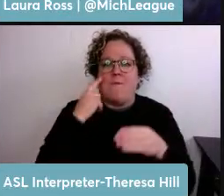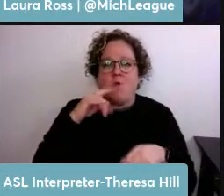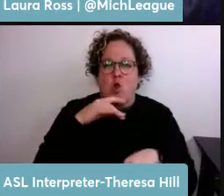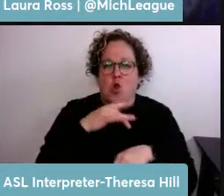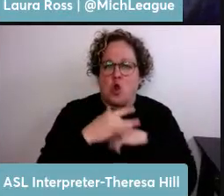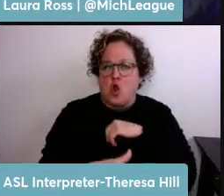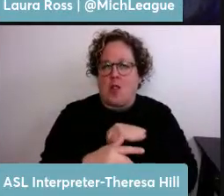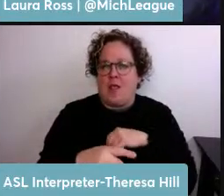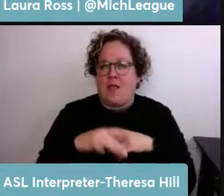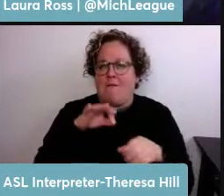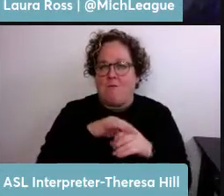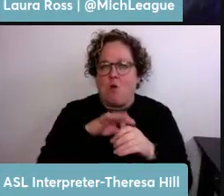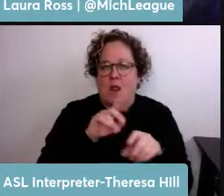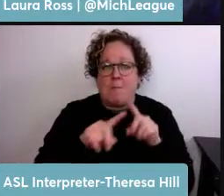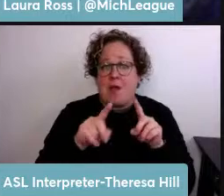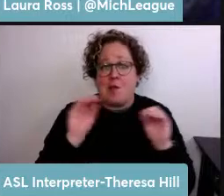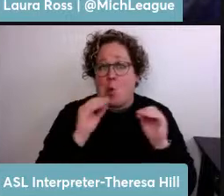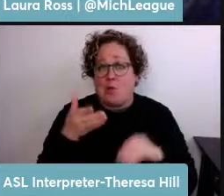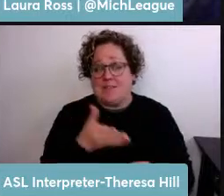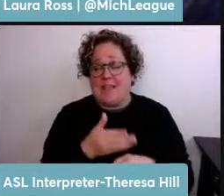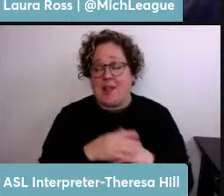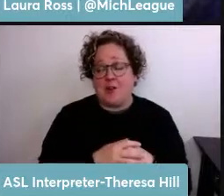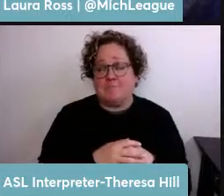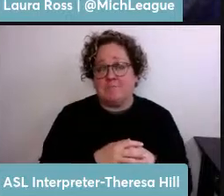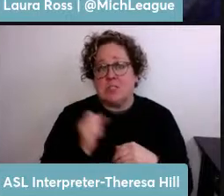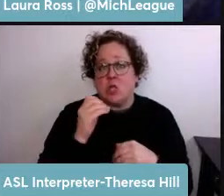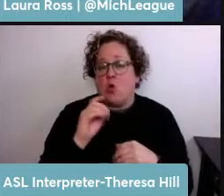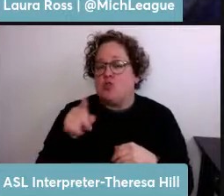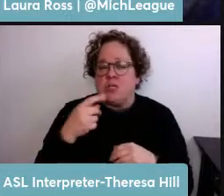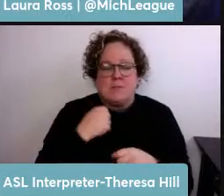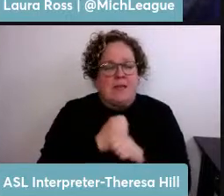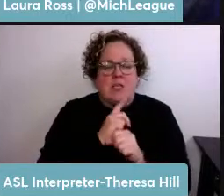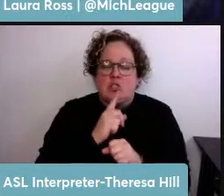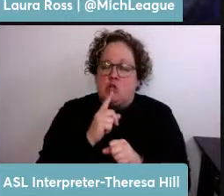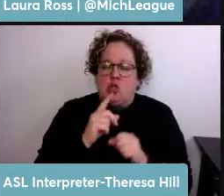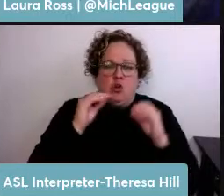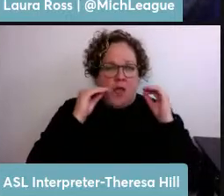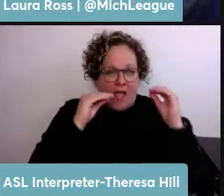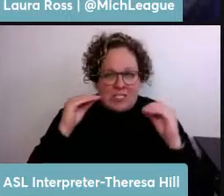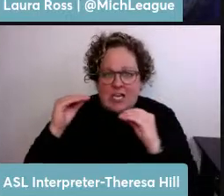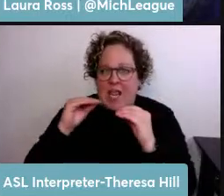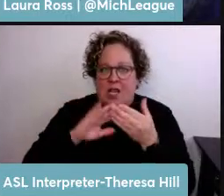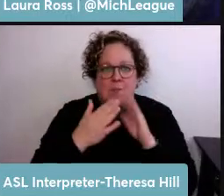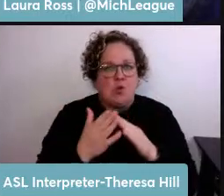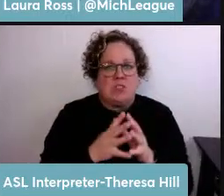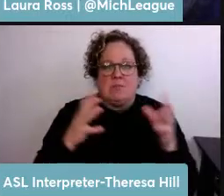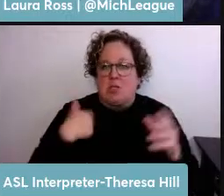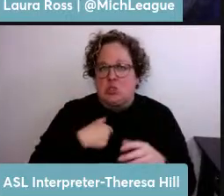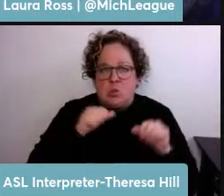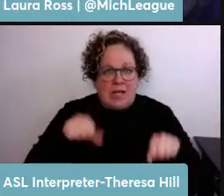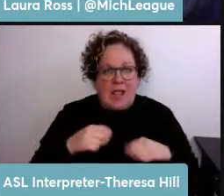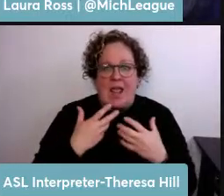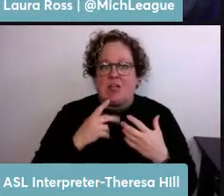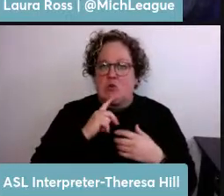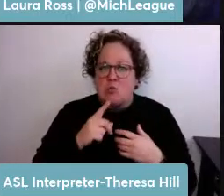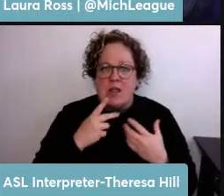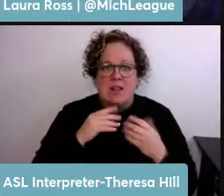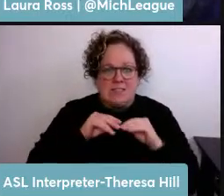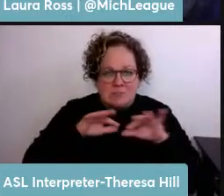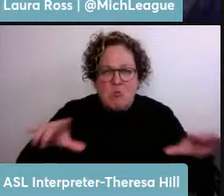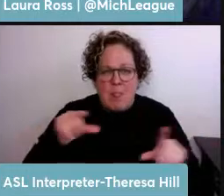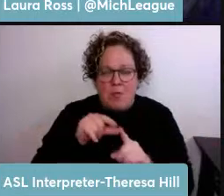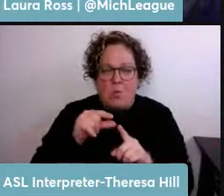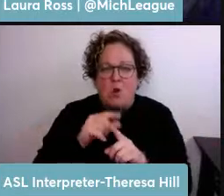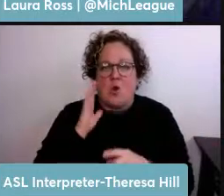know, no one was there. So just making sure to educate communities as much as we can and get the word out. We'll put some links